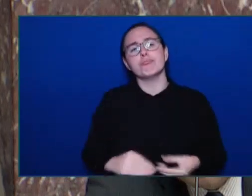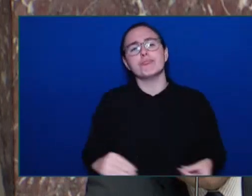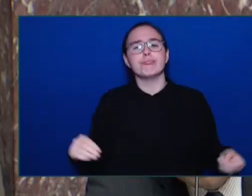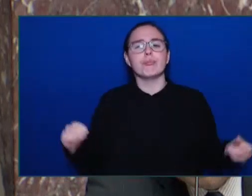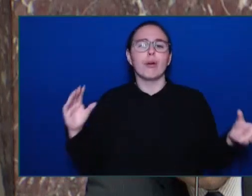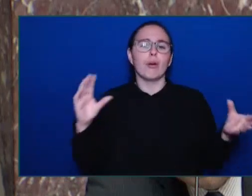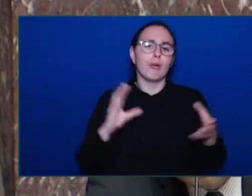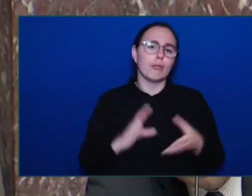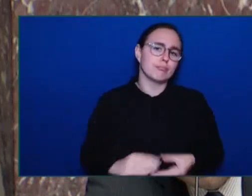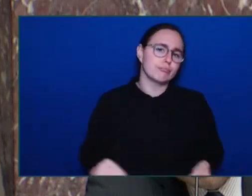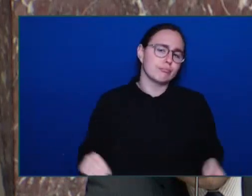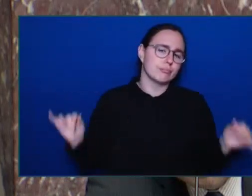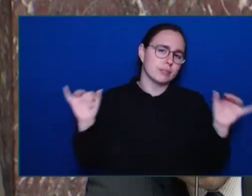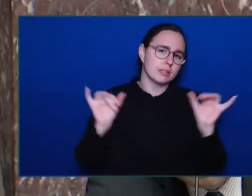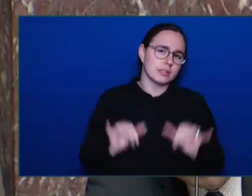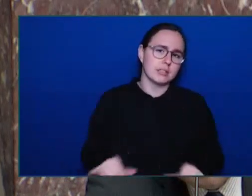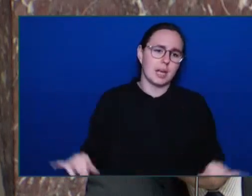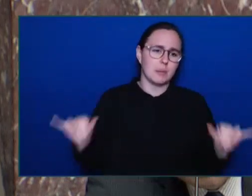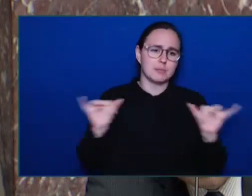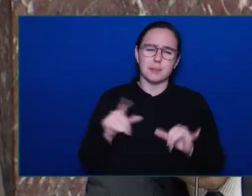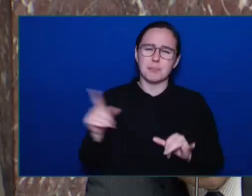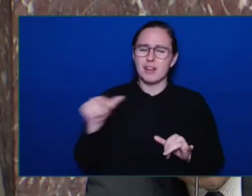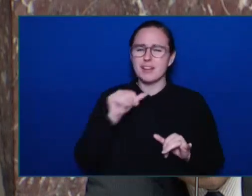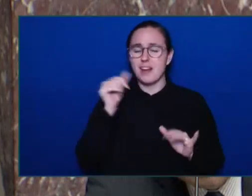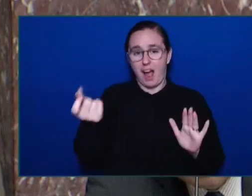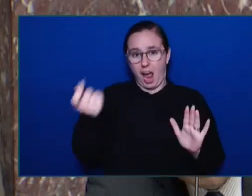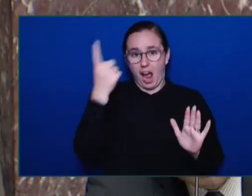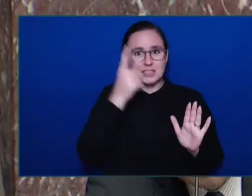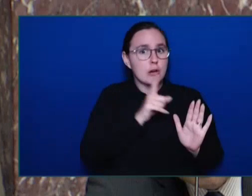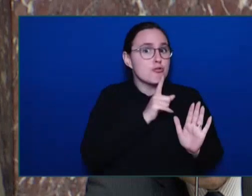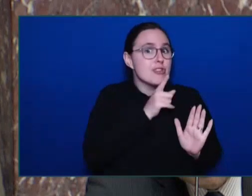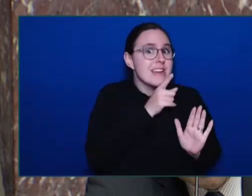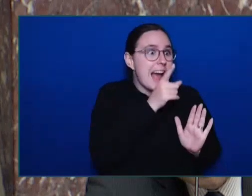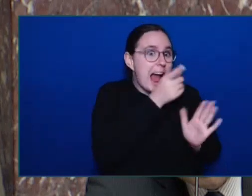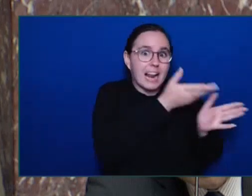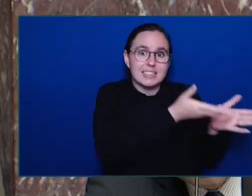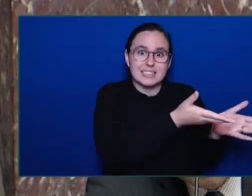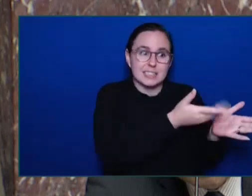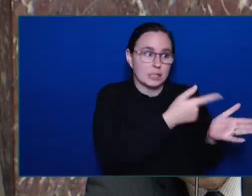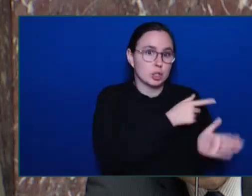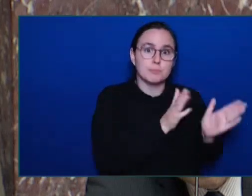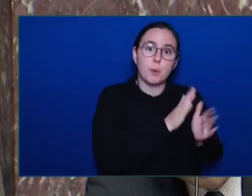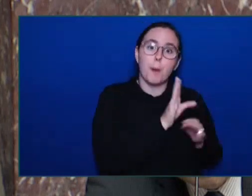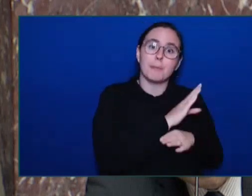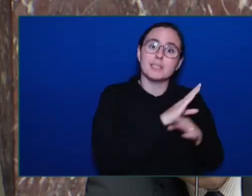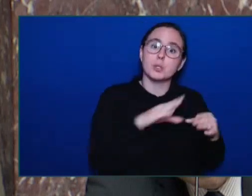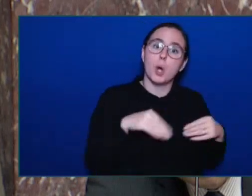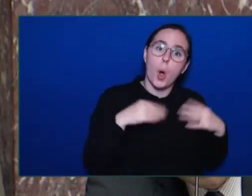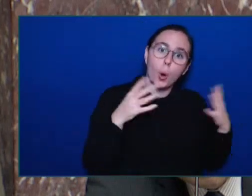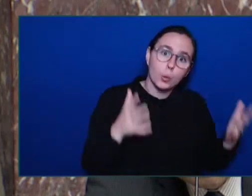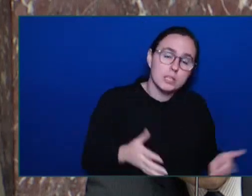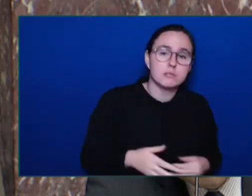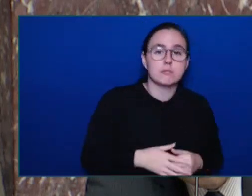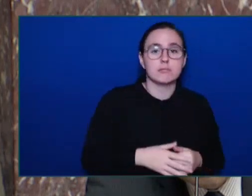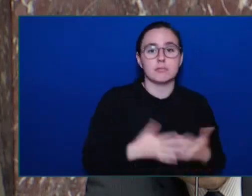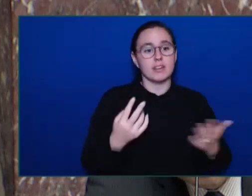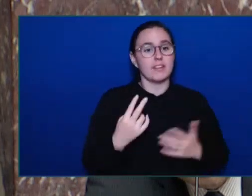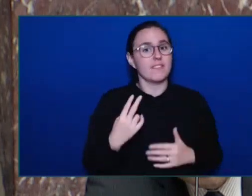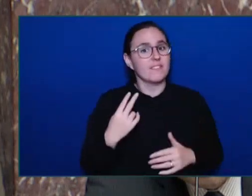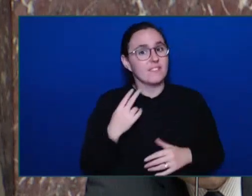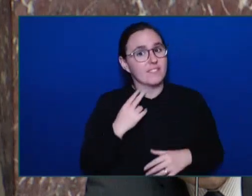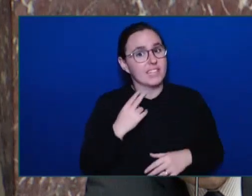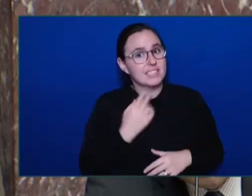small business owners are facing, that victims are facing in British Columbia. And we should be perfectly clear. It